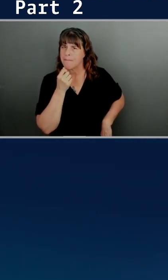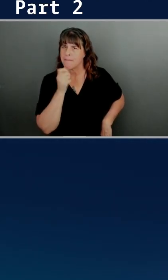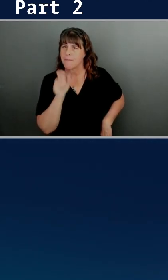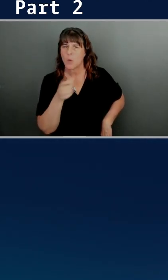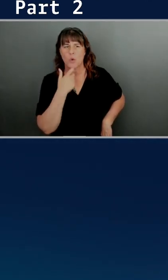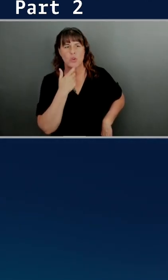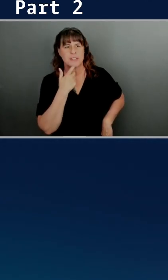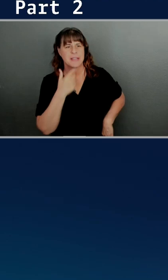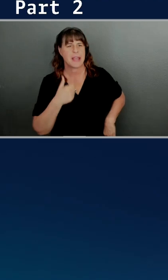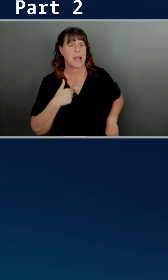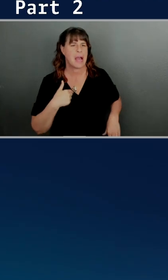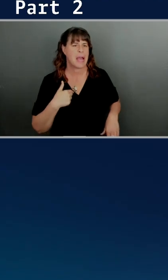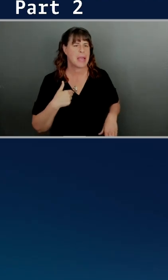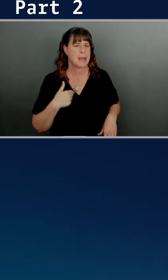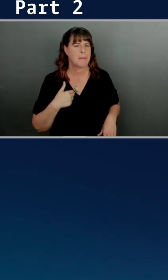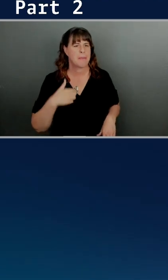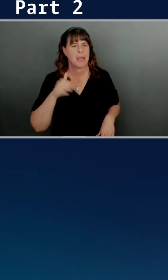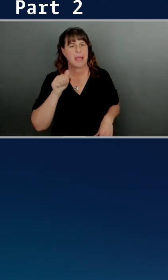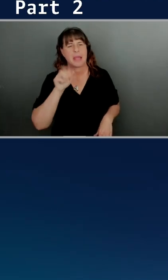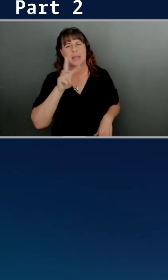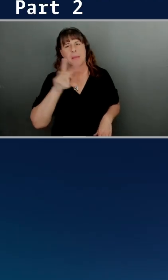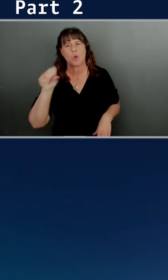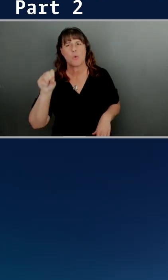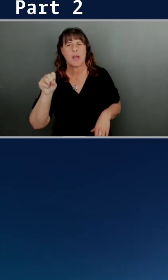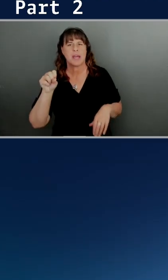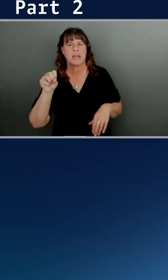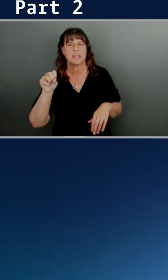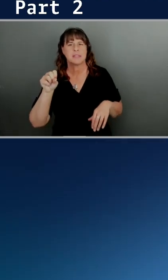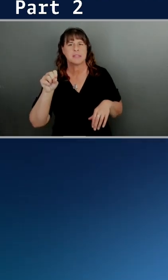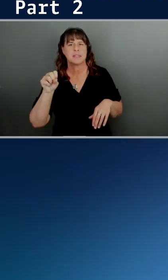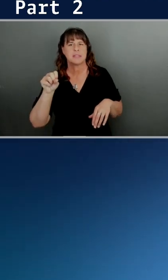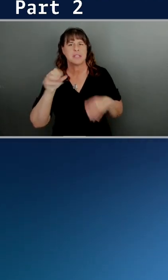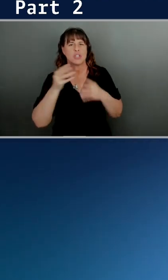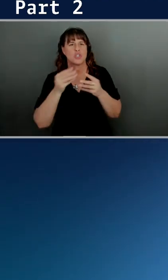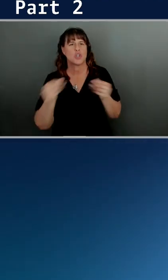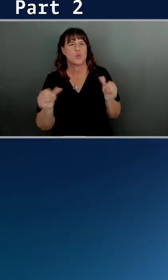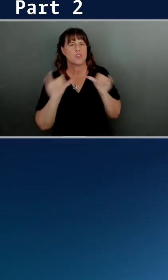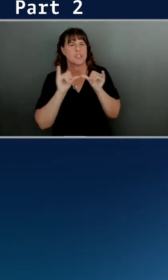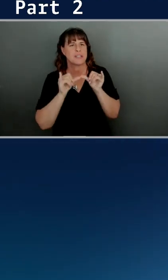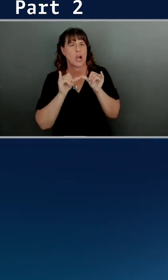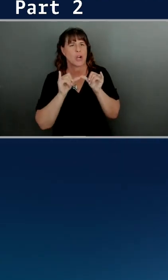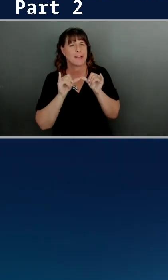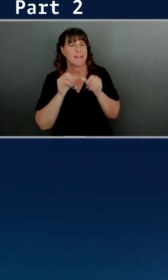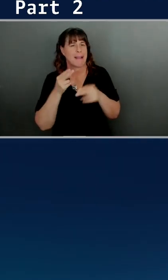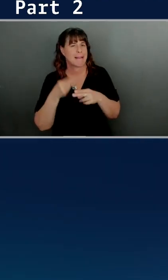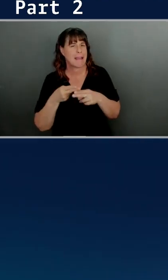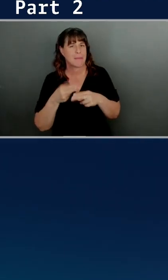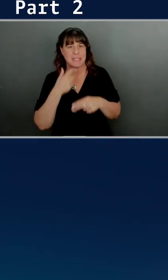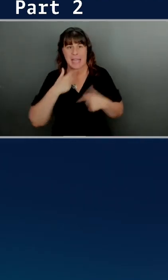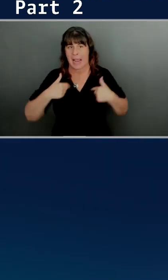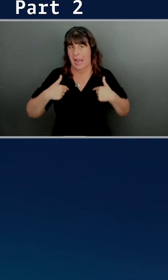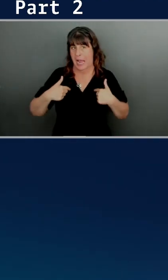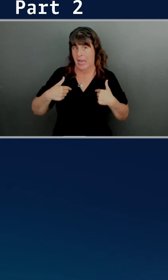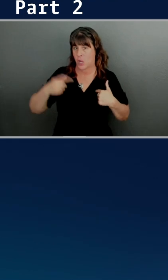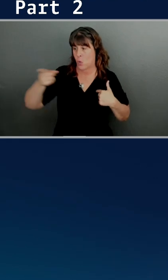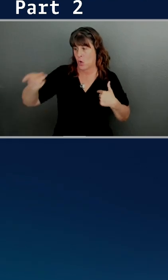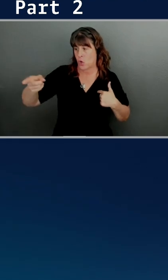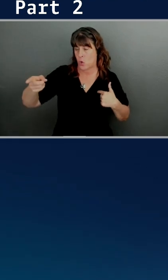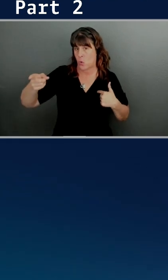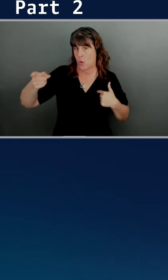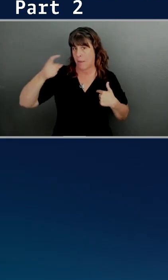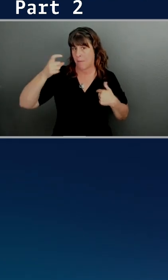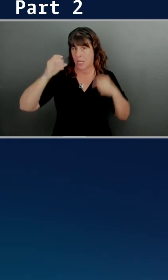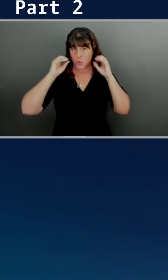a AWS Solutions Architect named. Are we saying I or you? Because we're teaching,